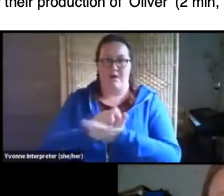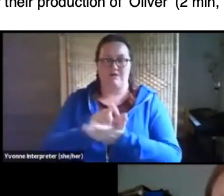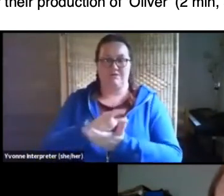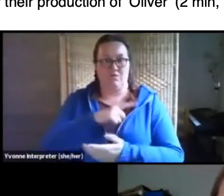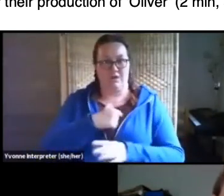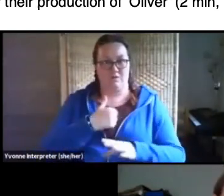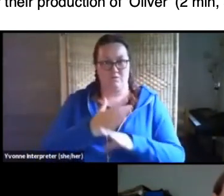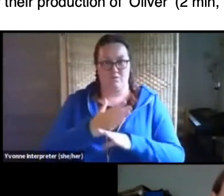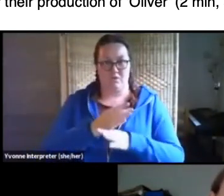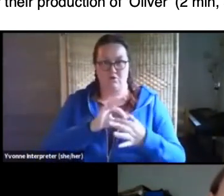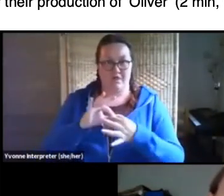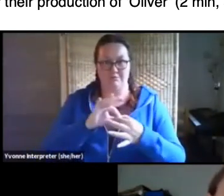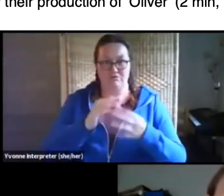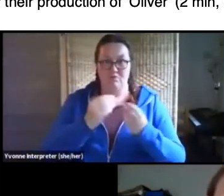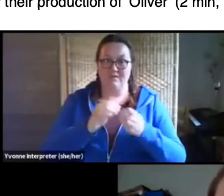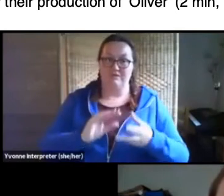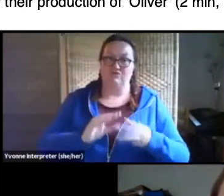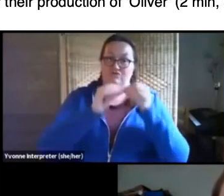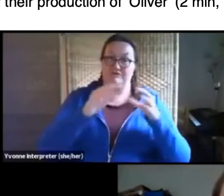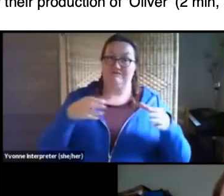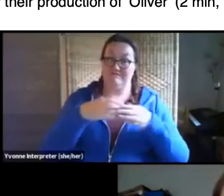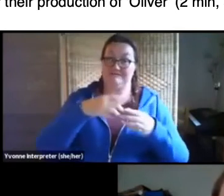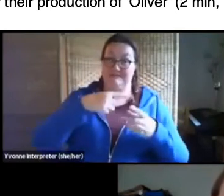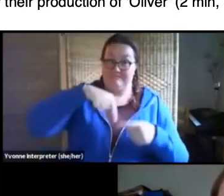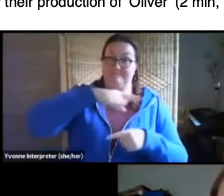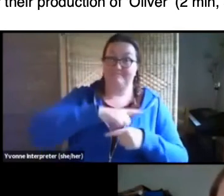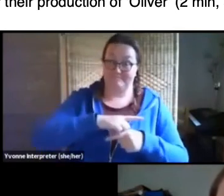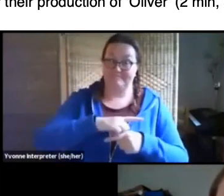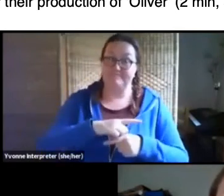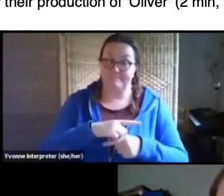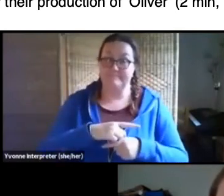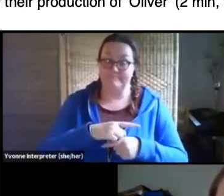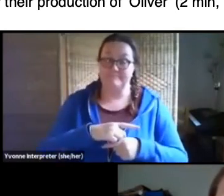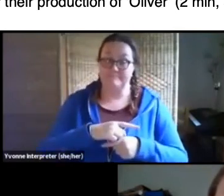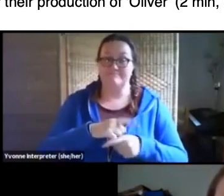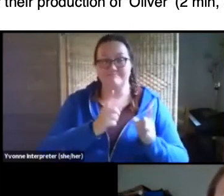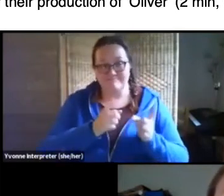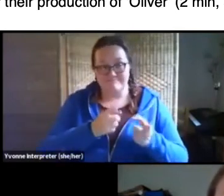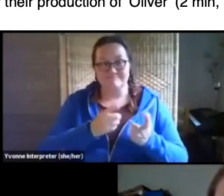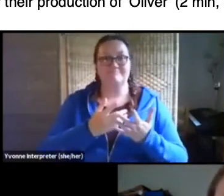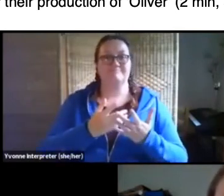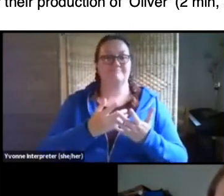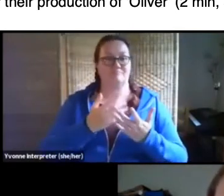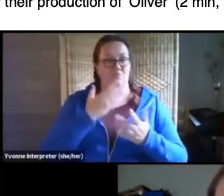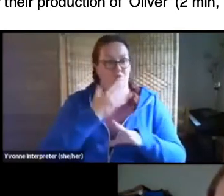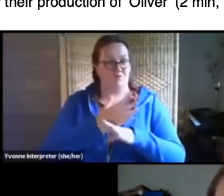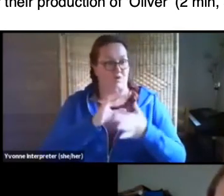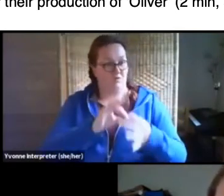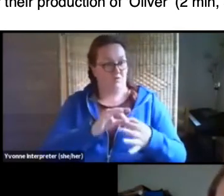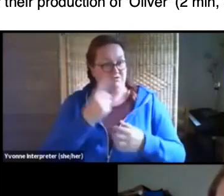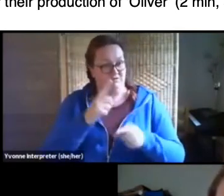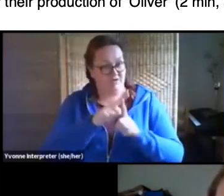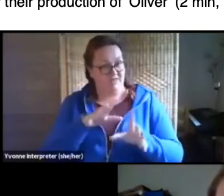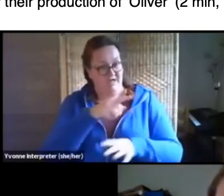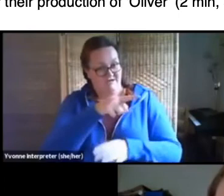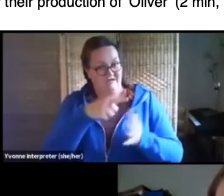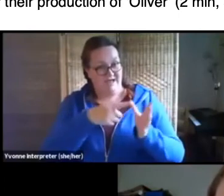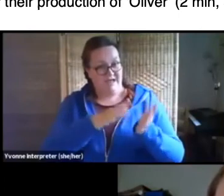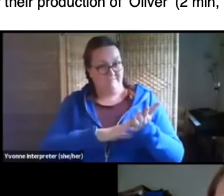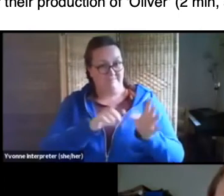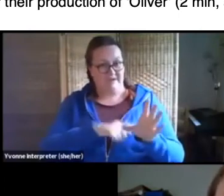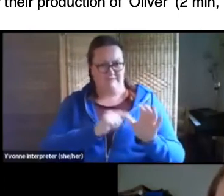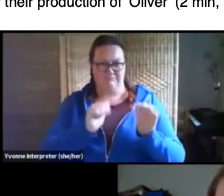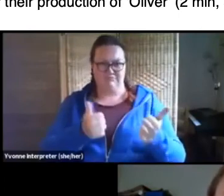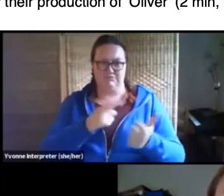with the creative team around that. And that's where working with someone like Amy is really, really great, because she runs a very